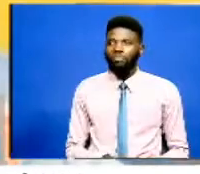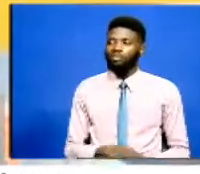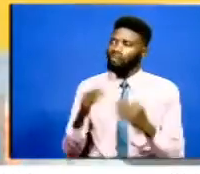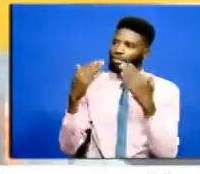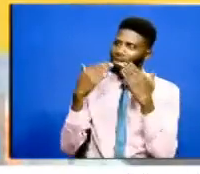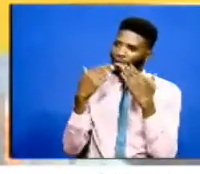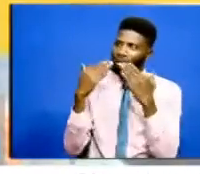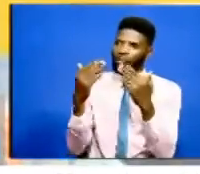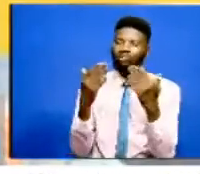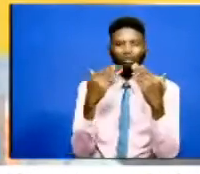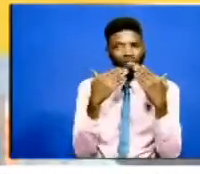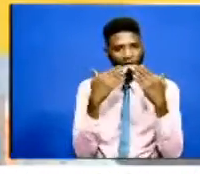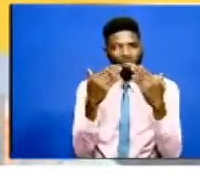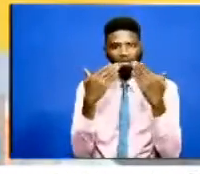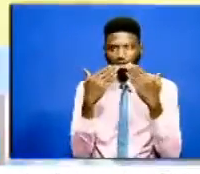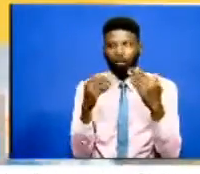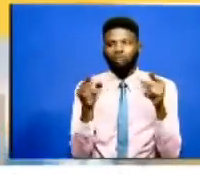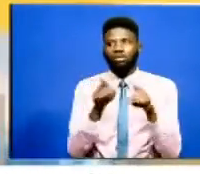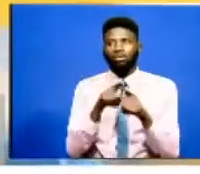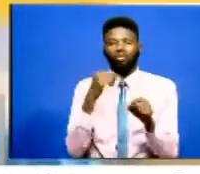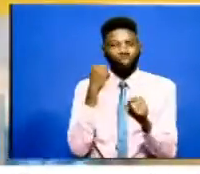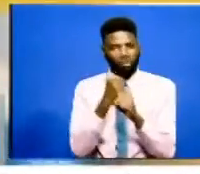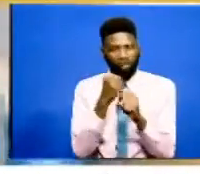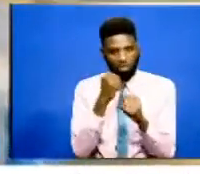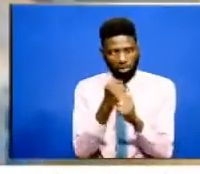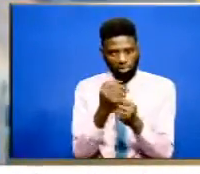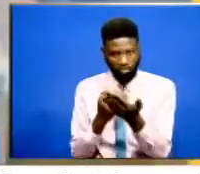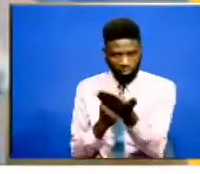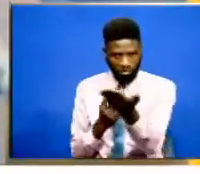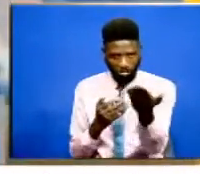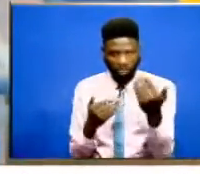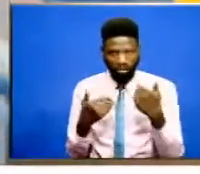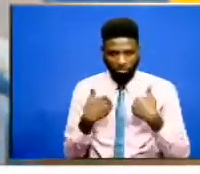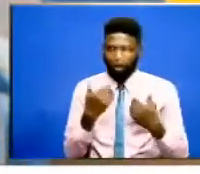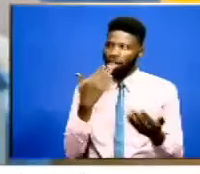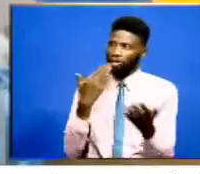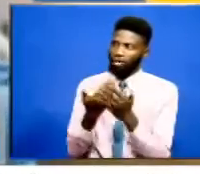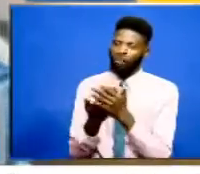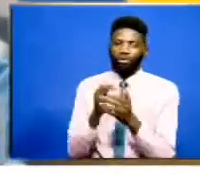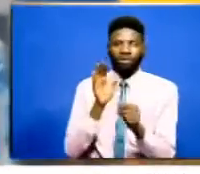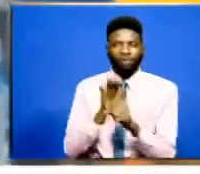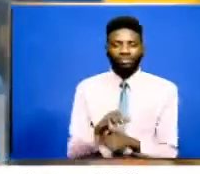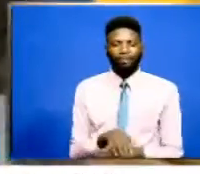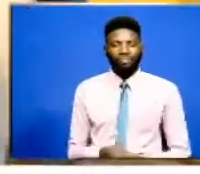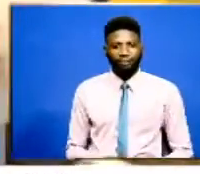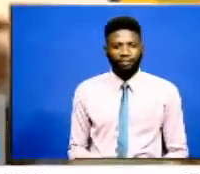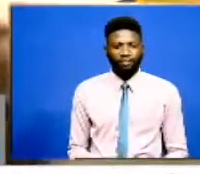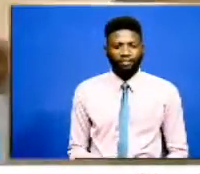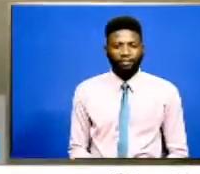Asanteni sana na kazi kwenu. Thank you all very much.